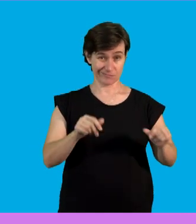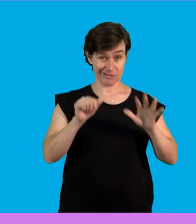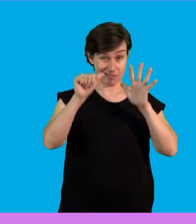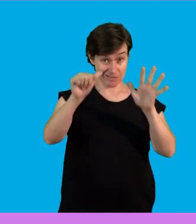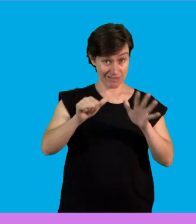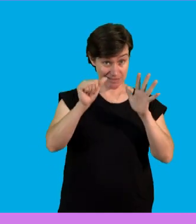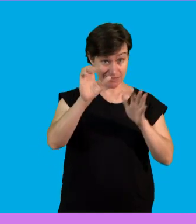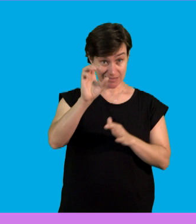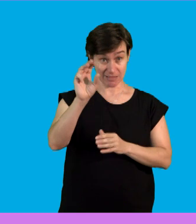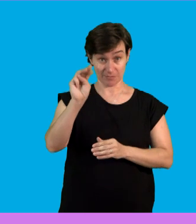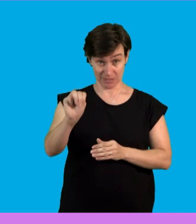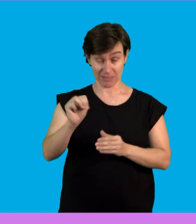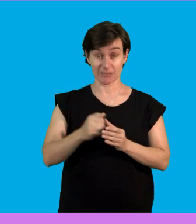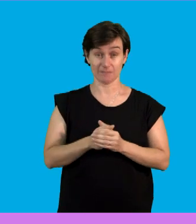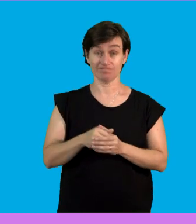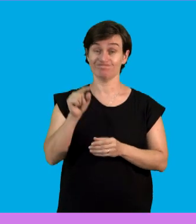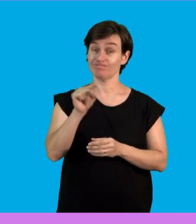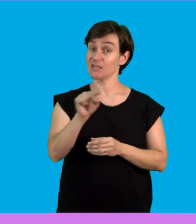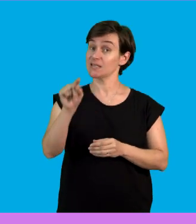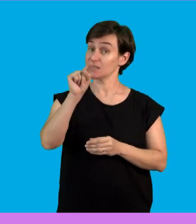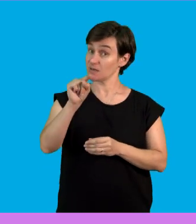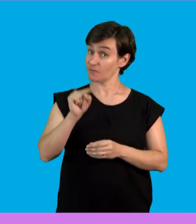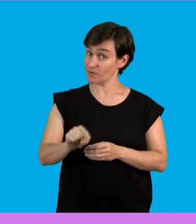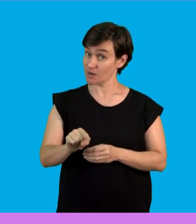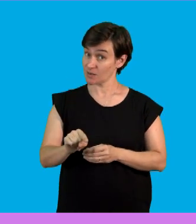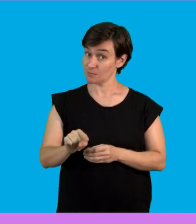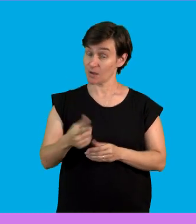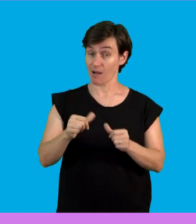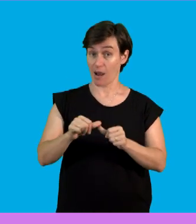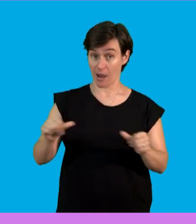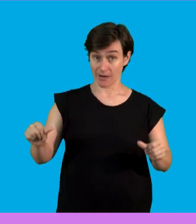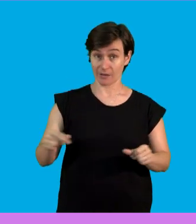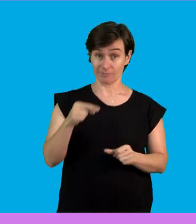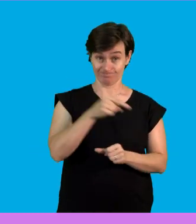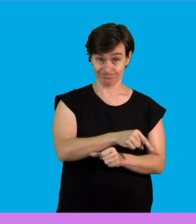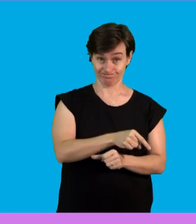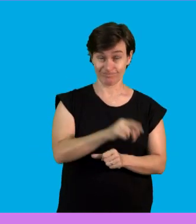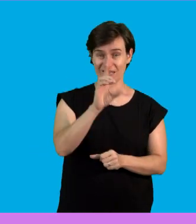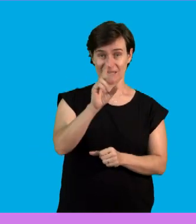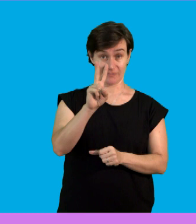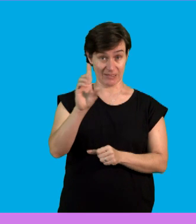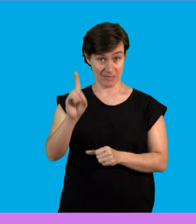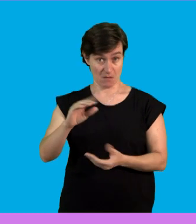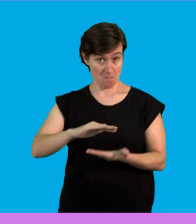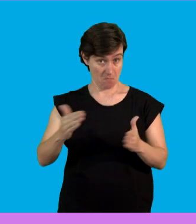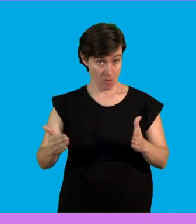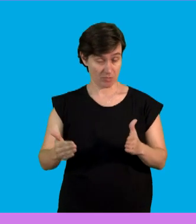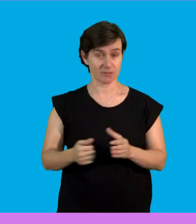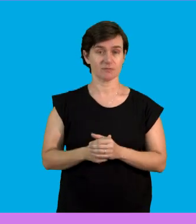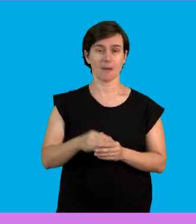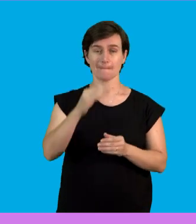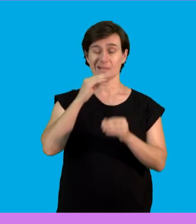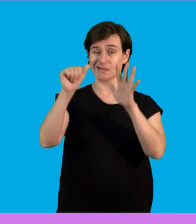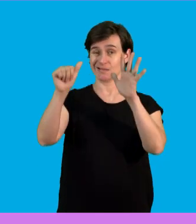16 centimeters divided by the length of the DVD box.